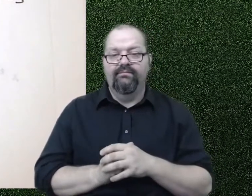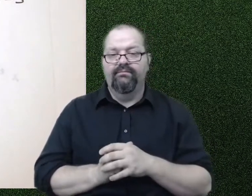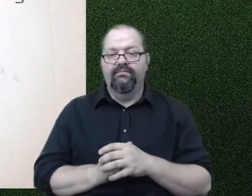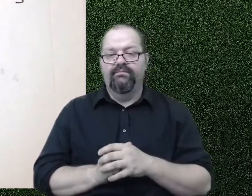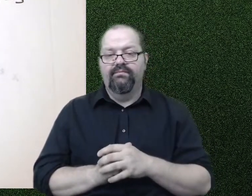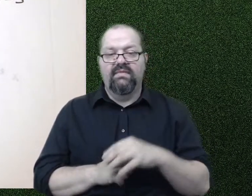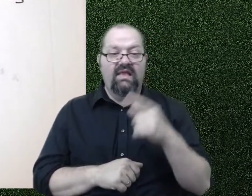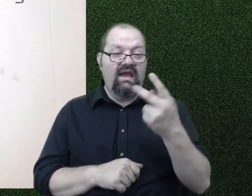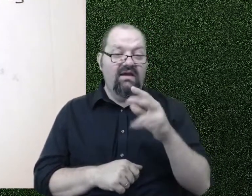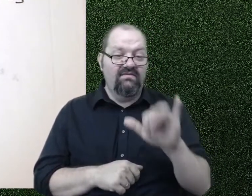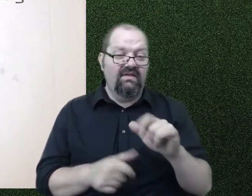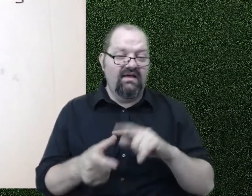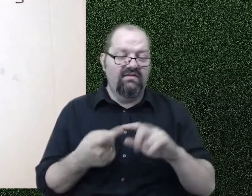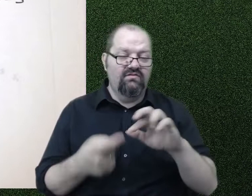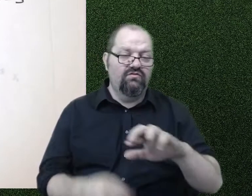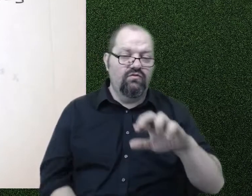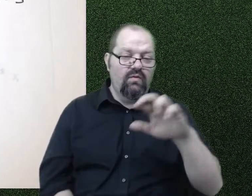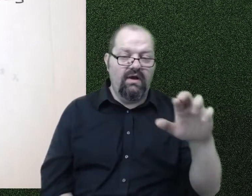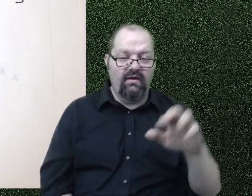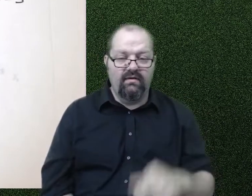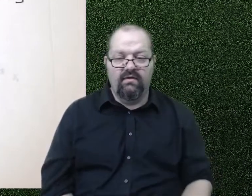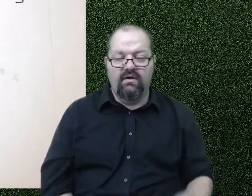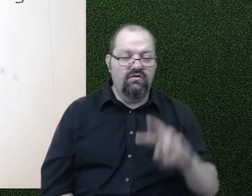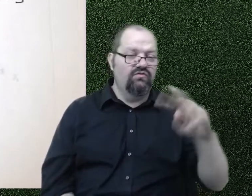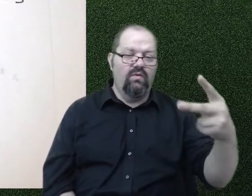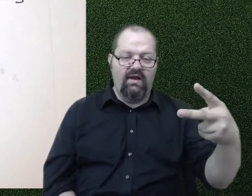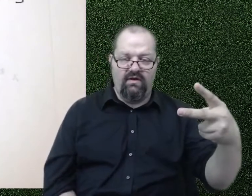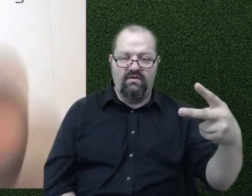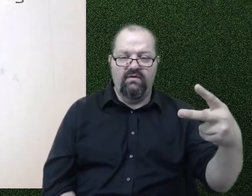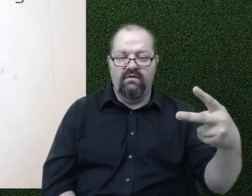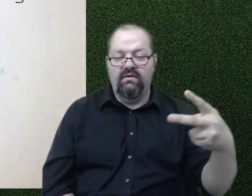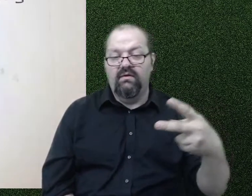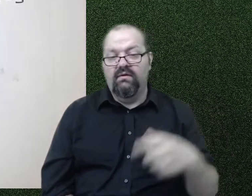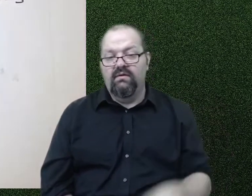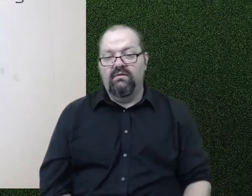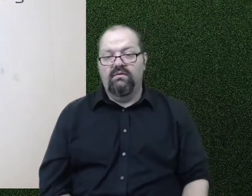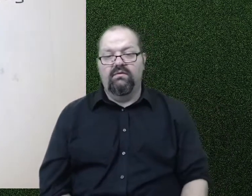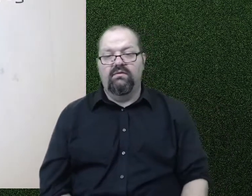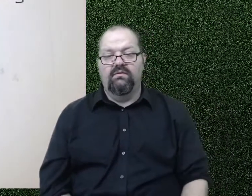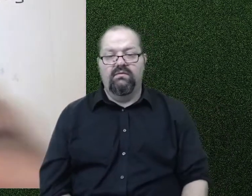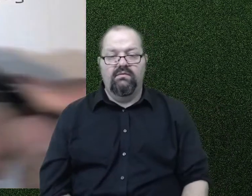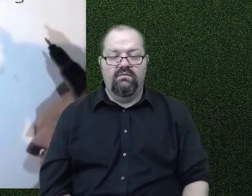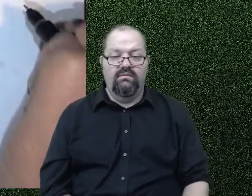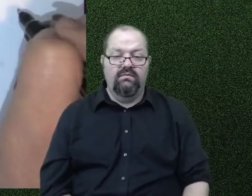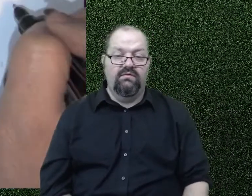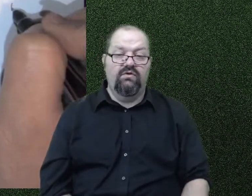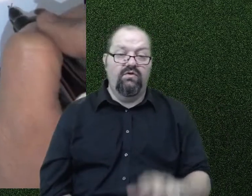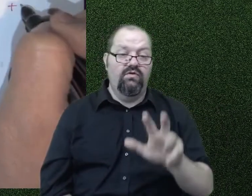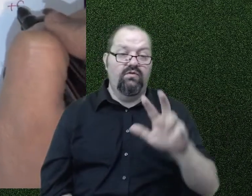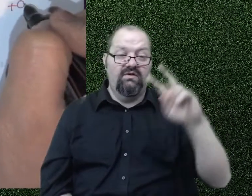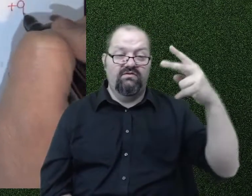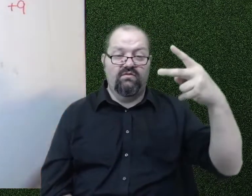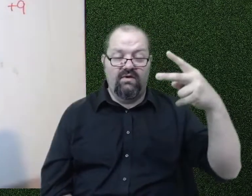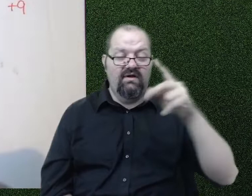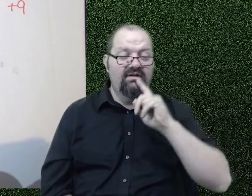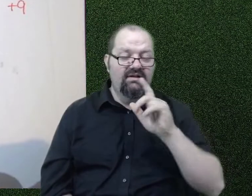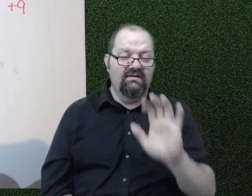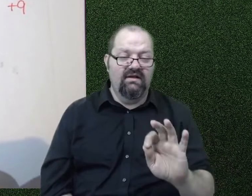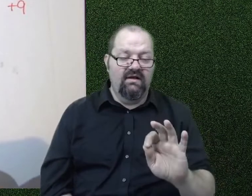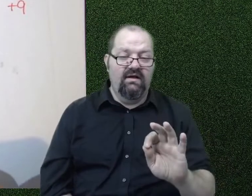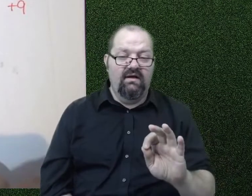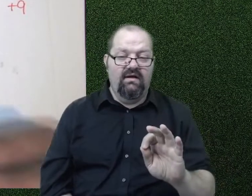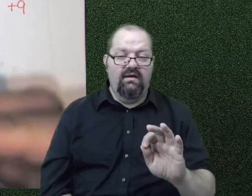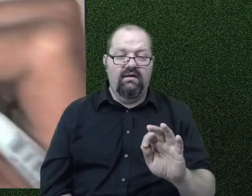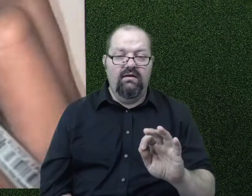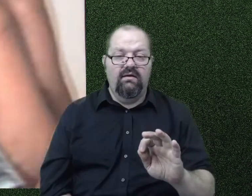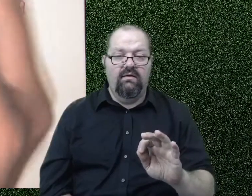it. 3 squared is 9. I'm going to add that to this side to complete the square. That's legal as long as I do the same thing on the other